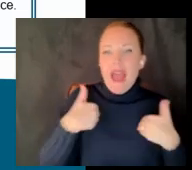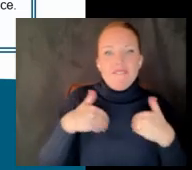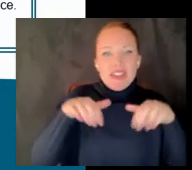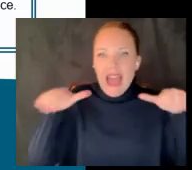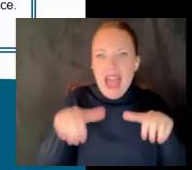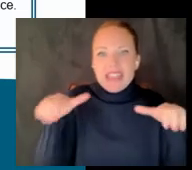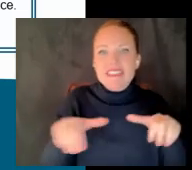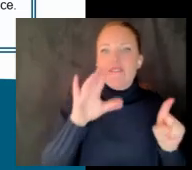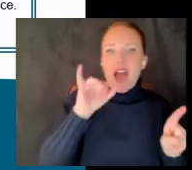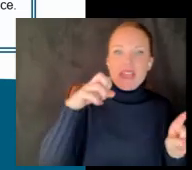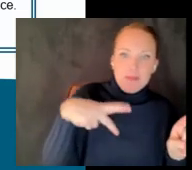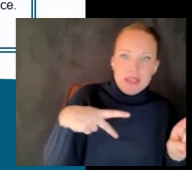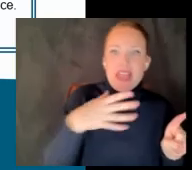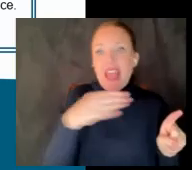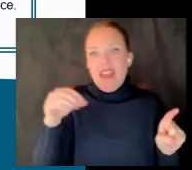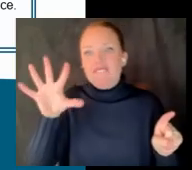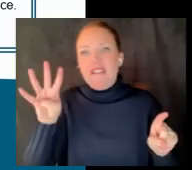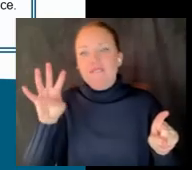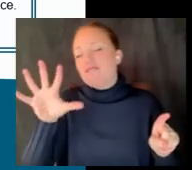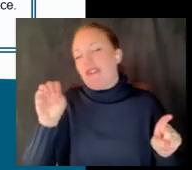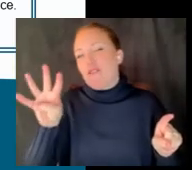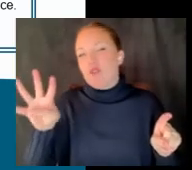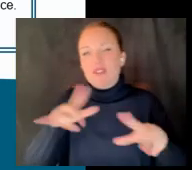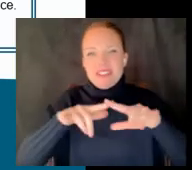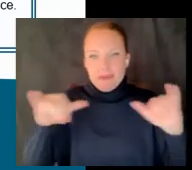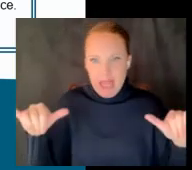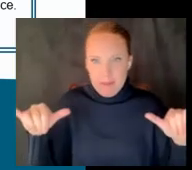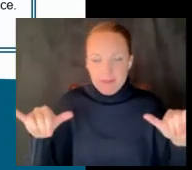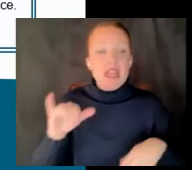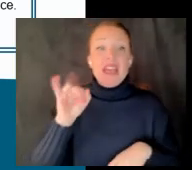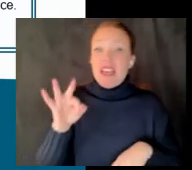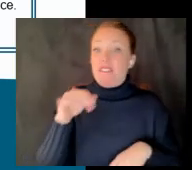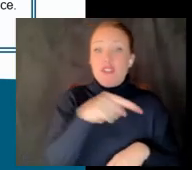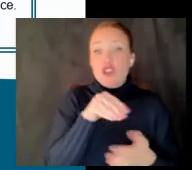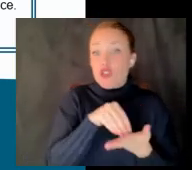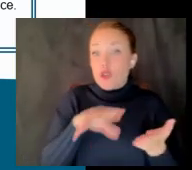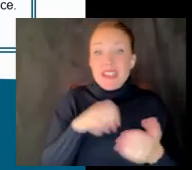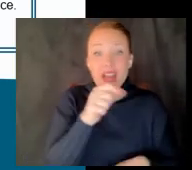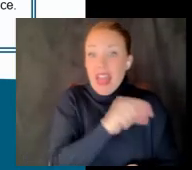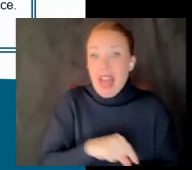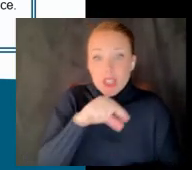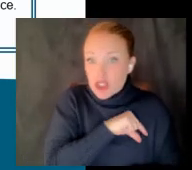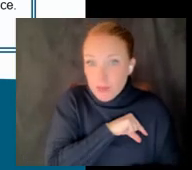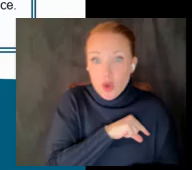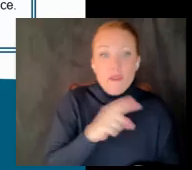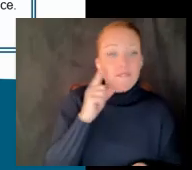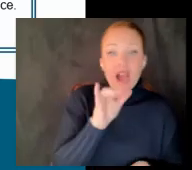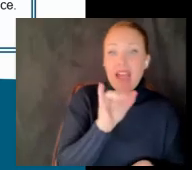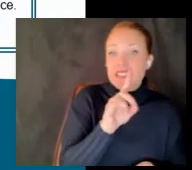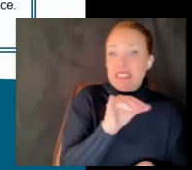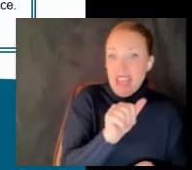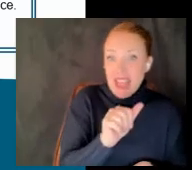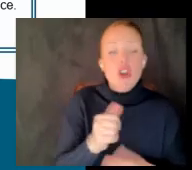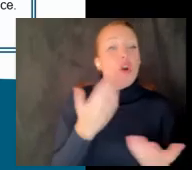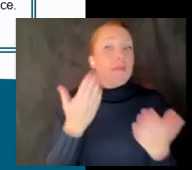504 at the same time. If a student is not found eligible under IDEA or becomes ineligible for special